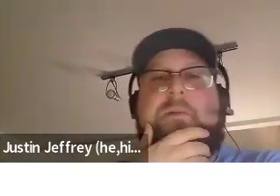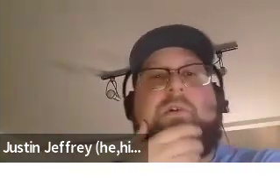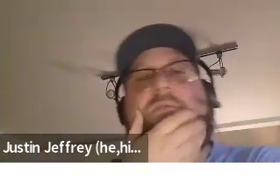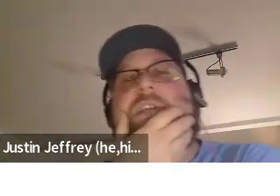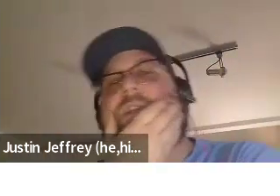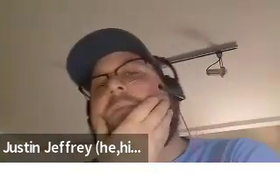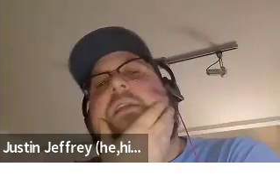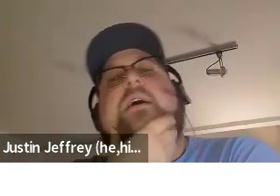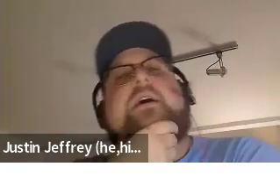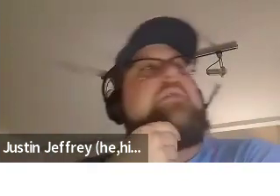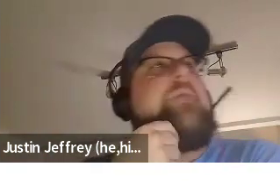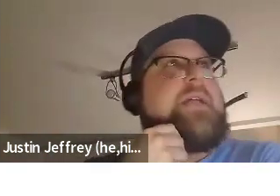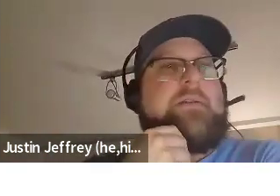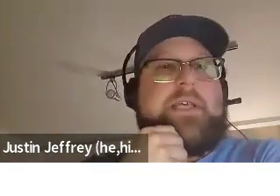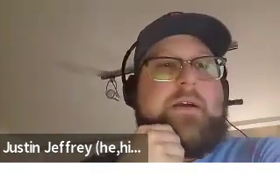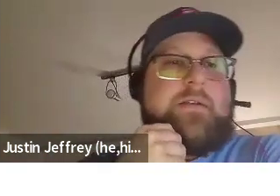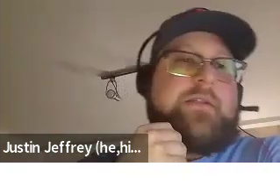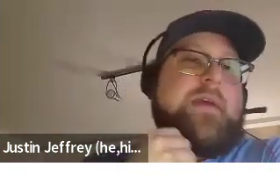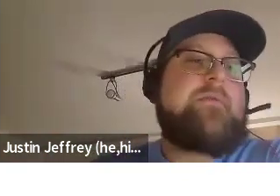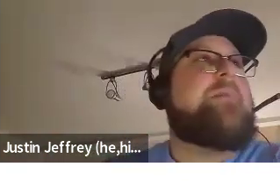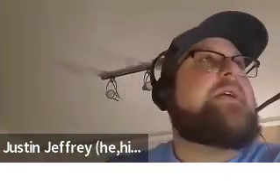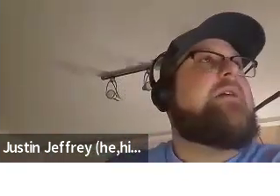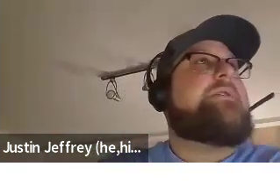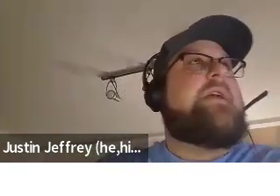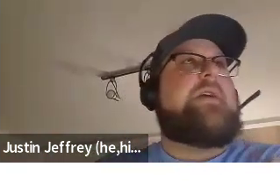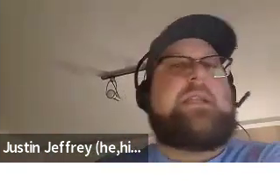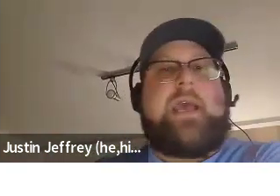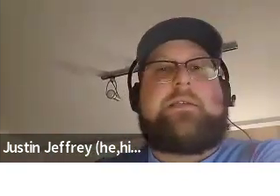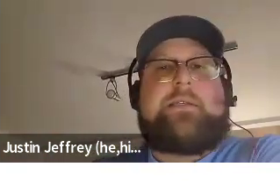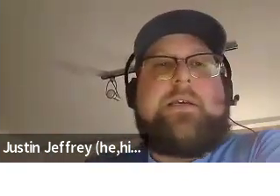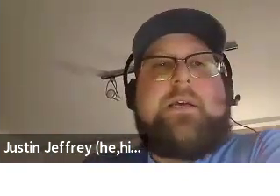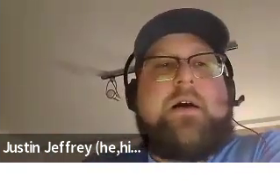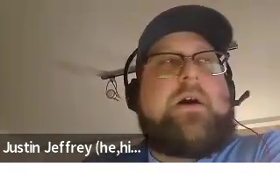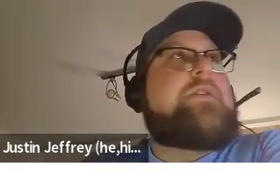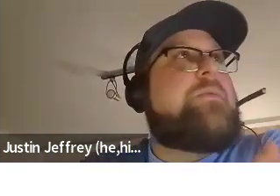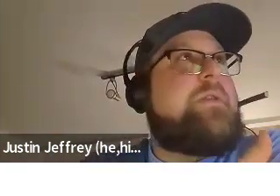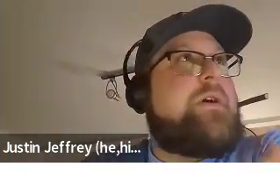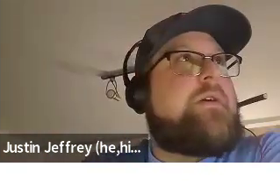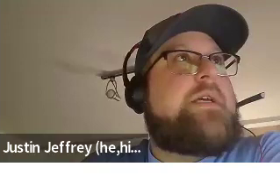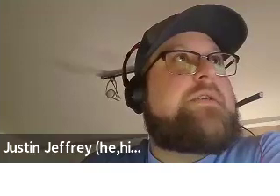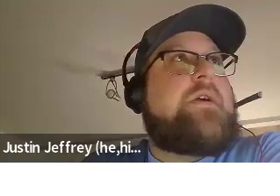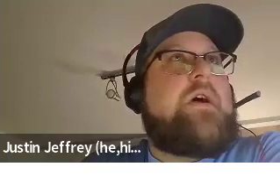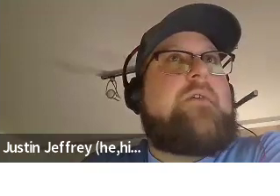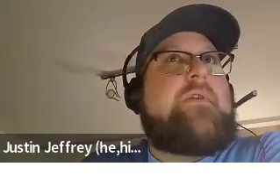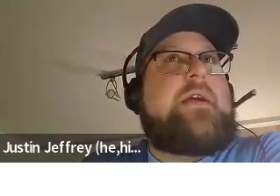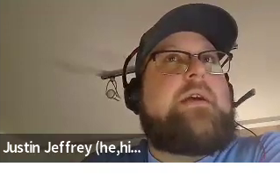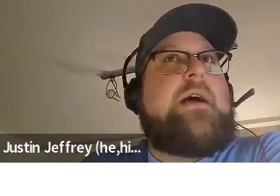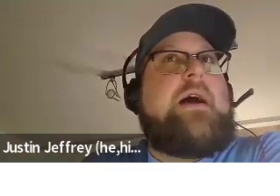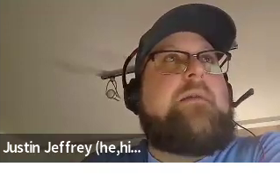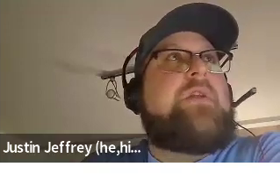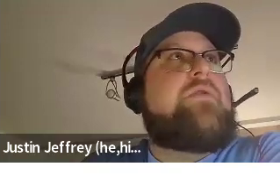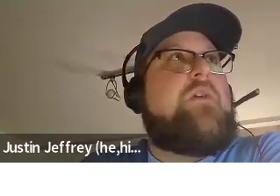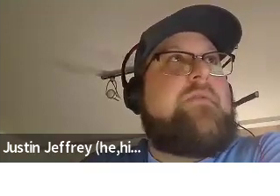I guess a little bit more information, but Public Health Center. So we have a Public Health Center in Kent. On October 3rd, they started